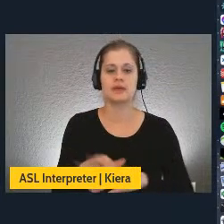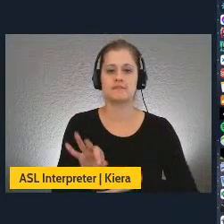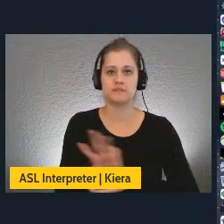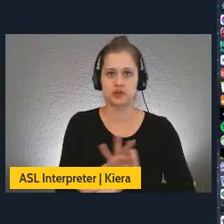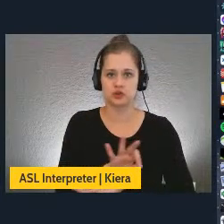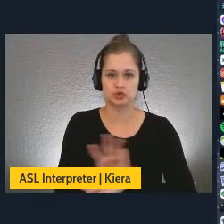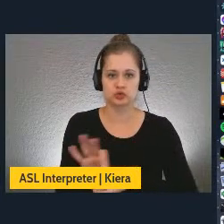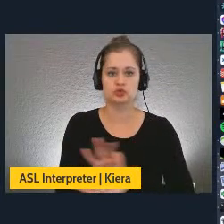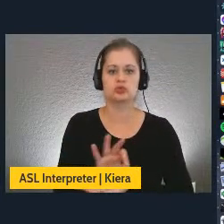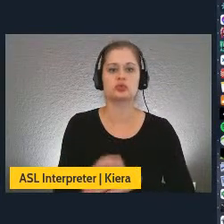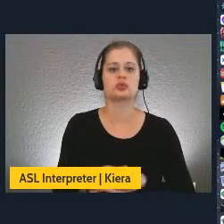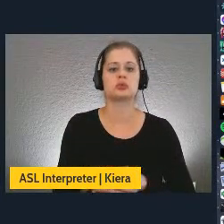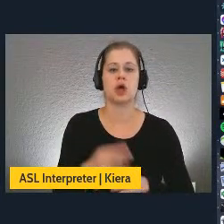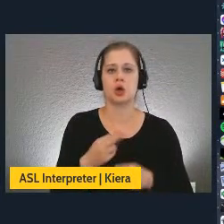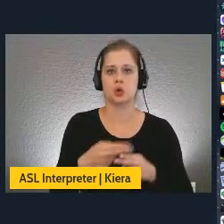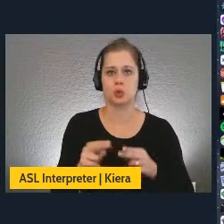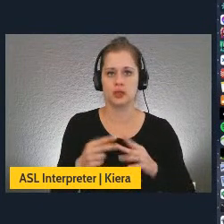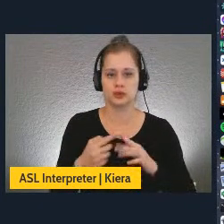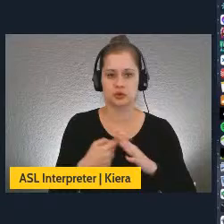quick start,